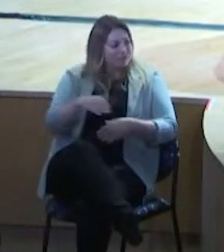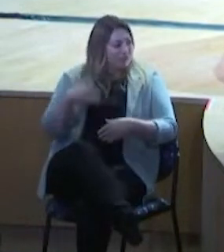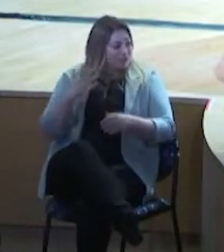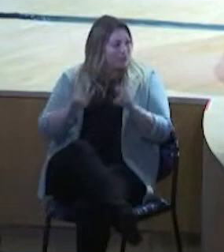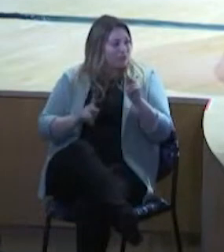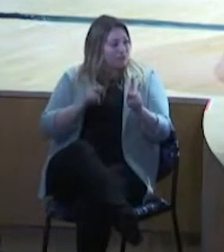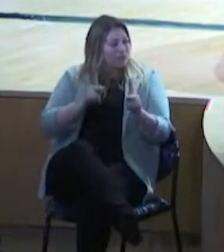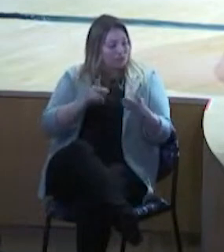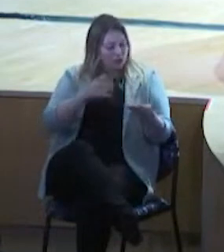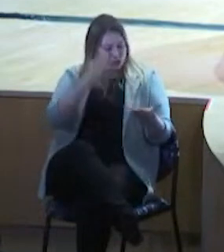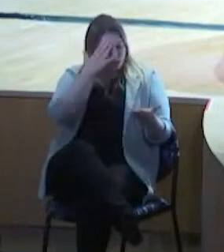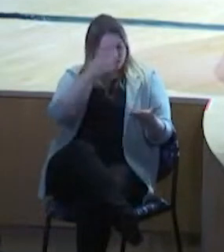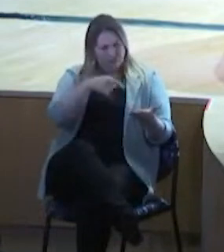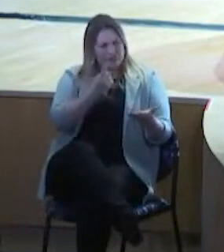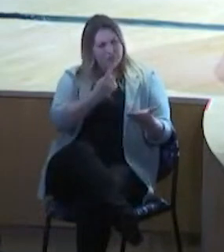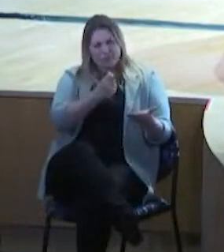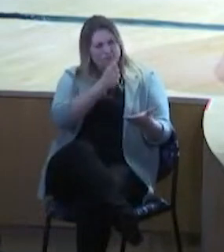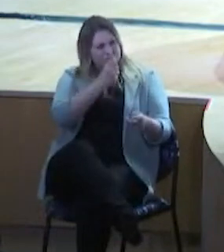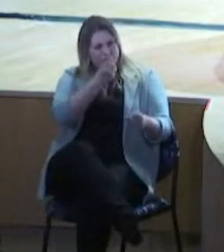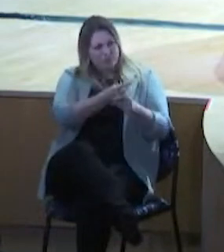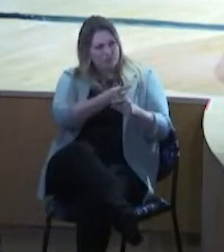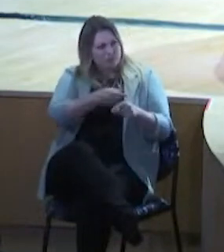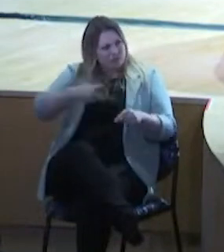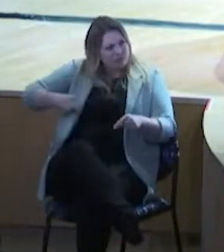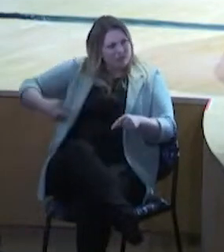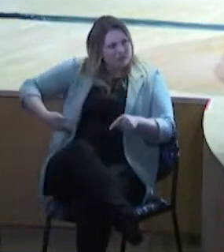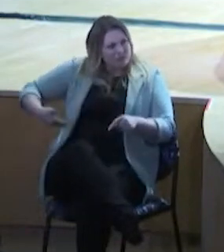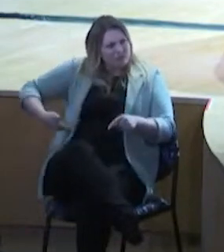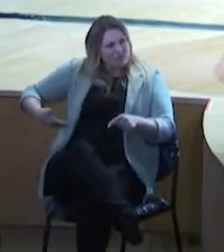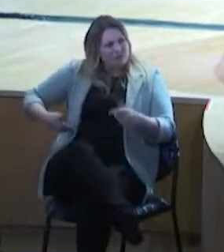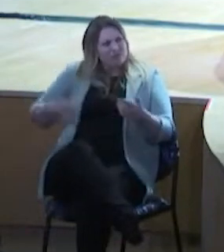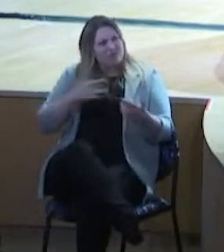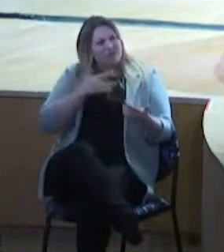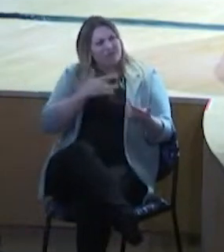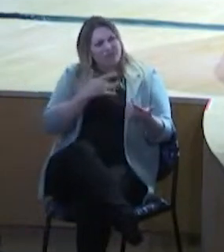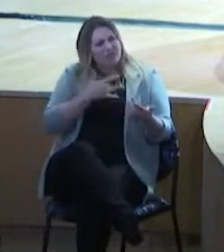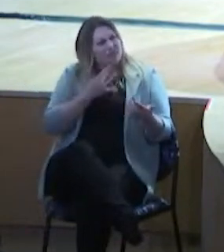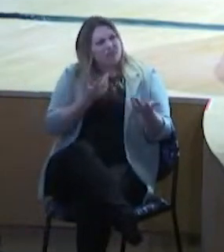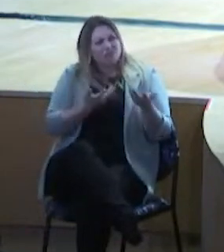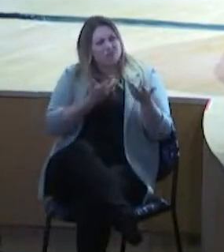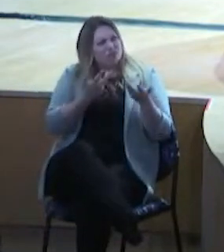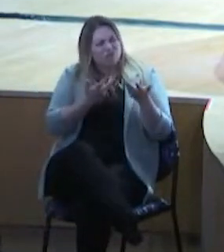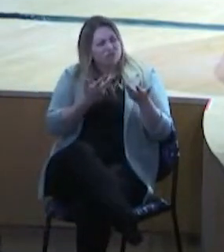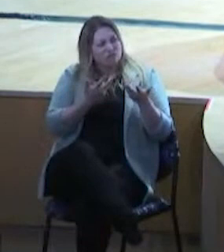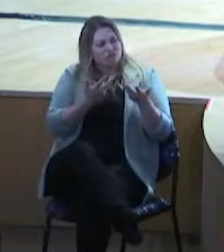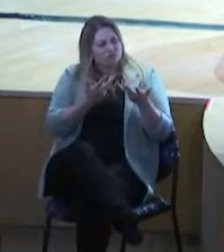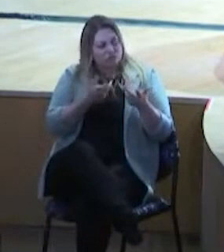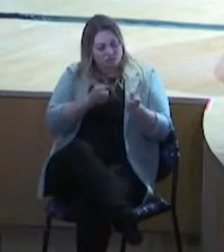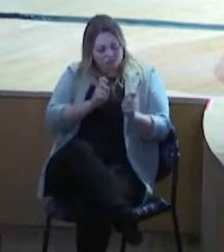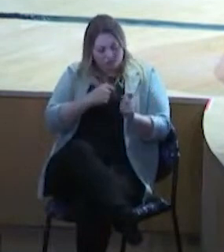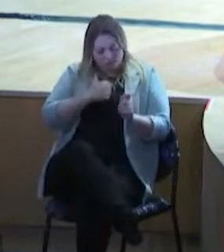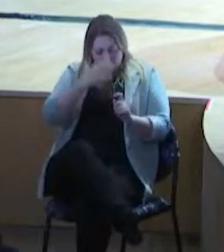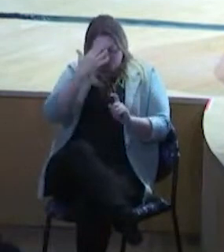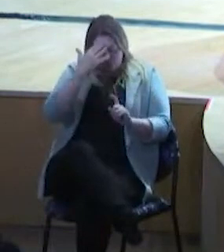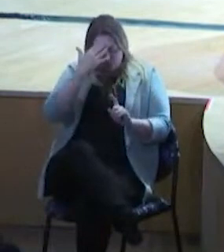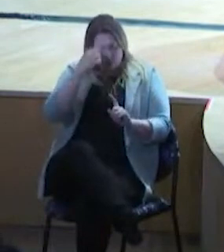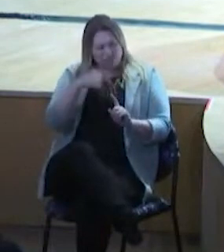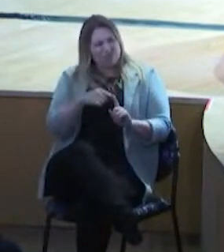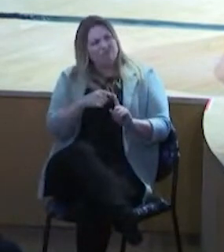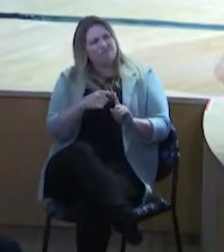aren't right. They have that intuitive sense that makes them aware of things